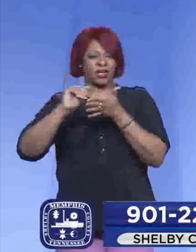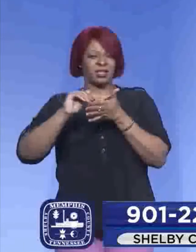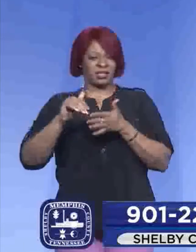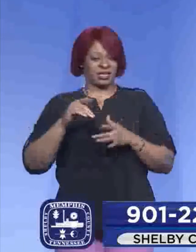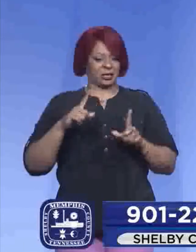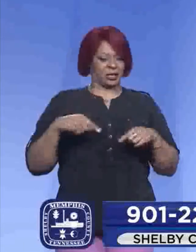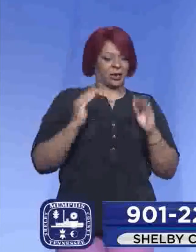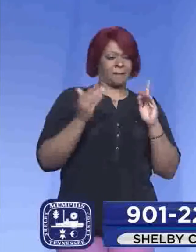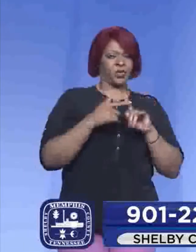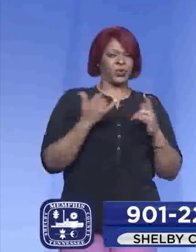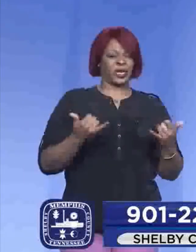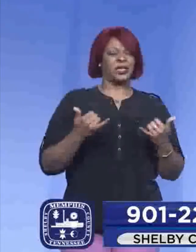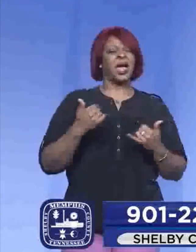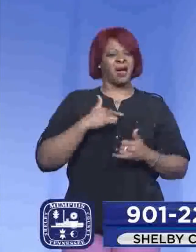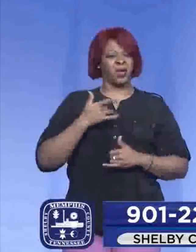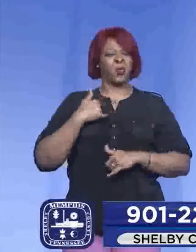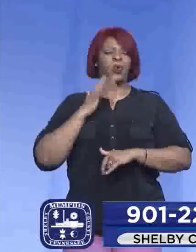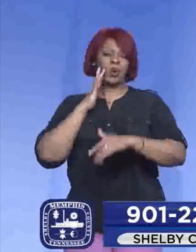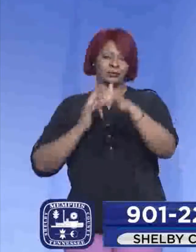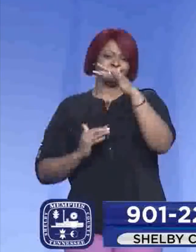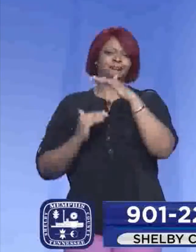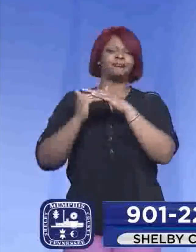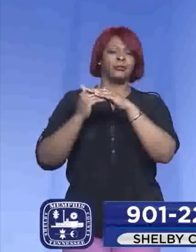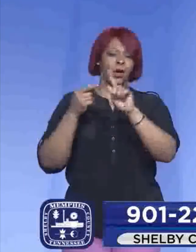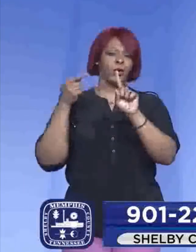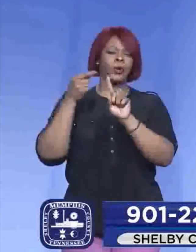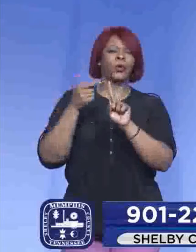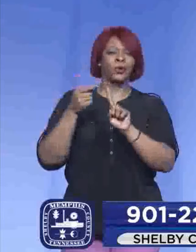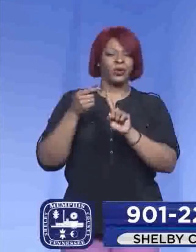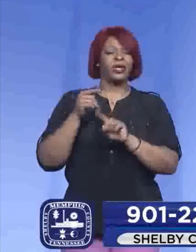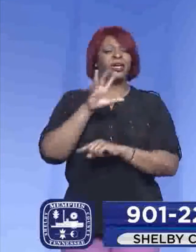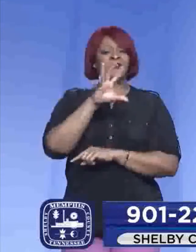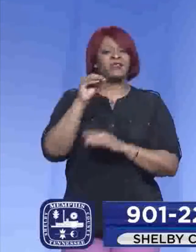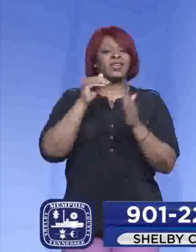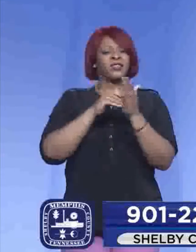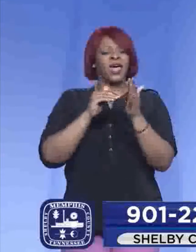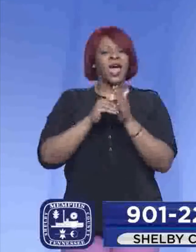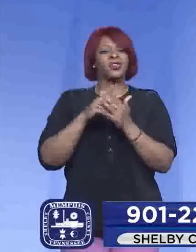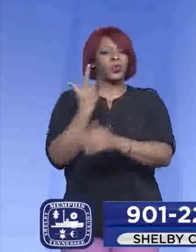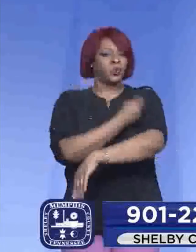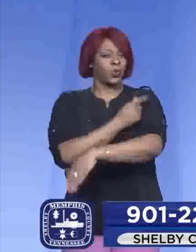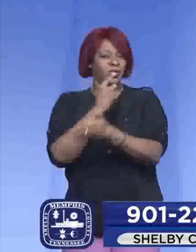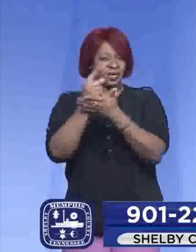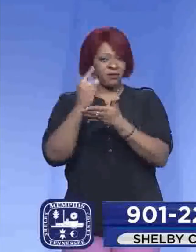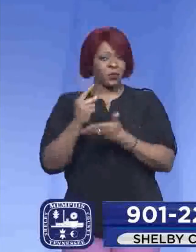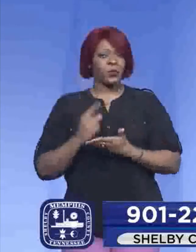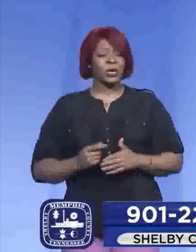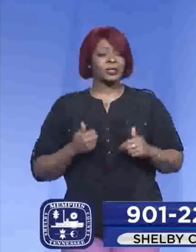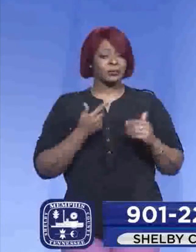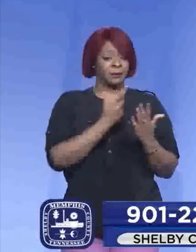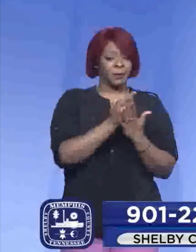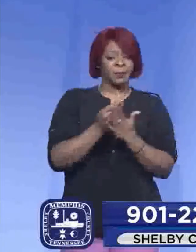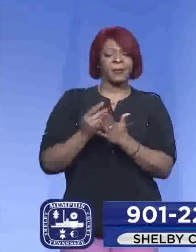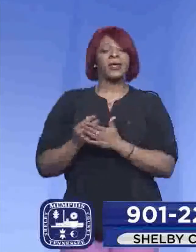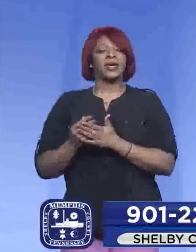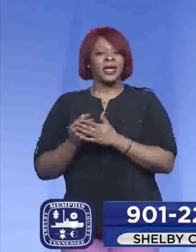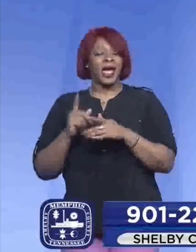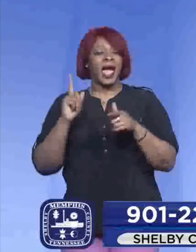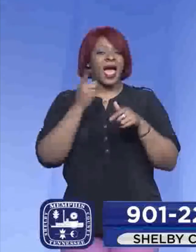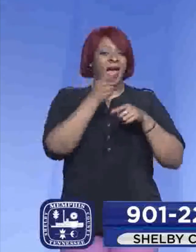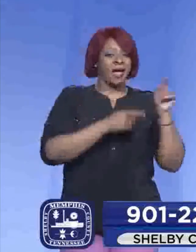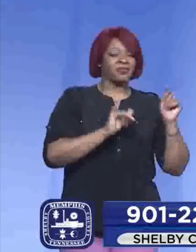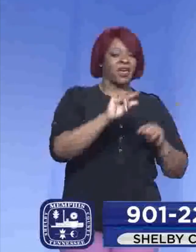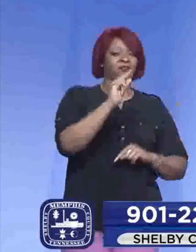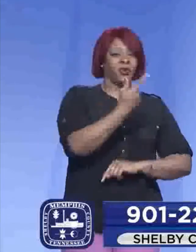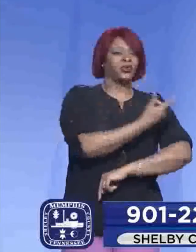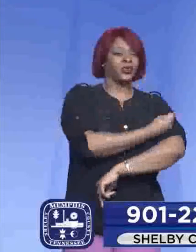an objective we're going to get to. Again, 40 to 50,000 doses a week, and that, about half of that is first doses, and we